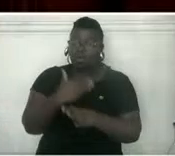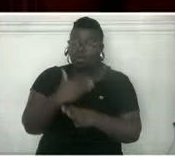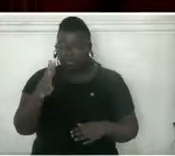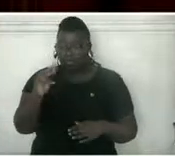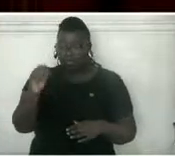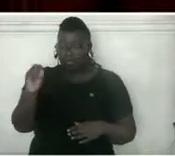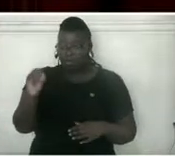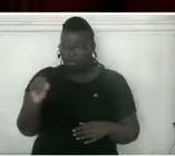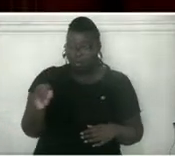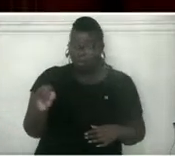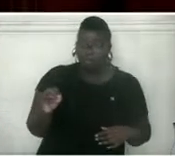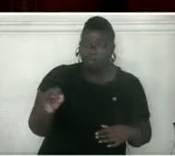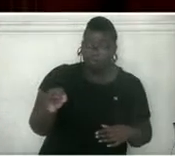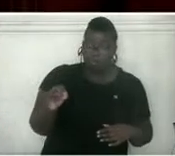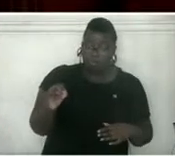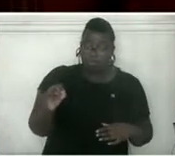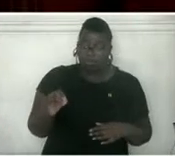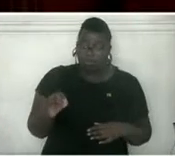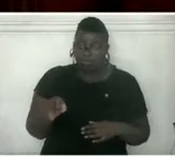a